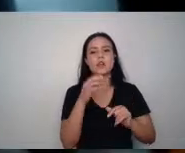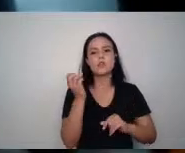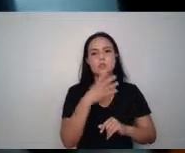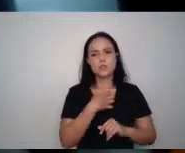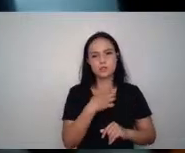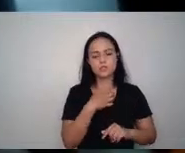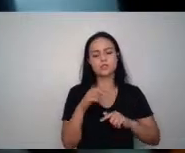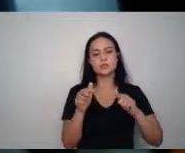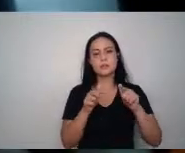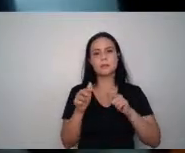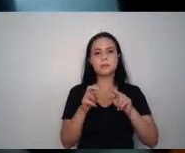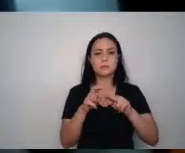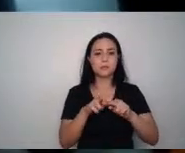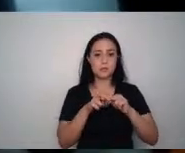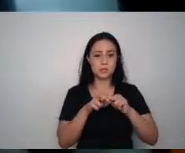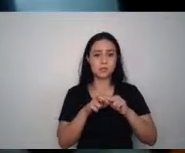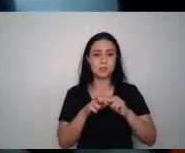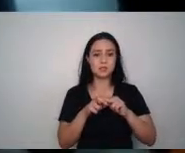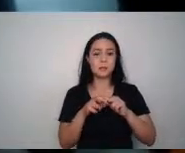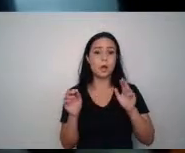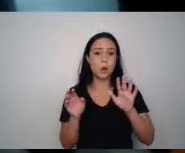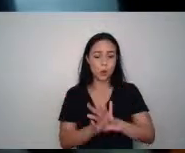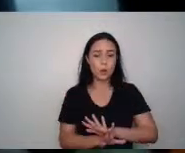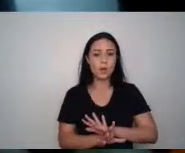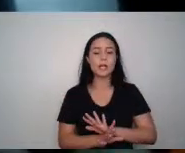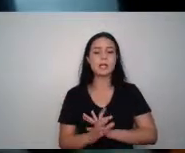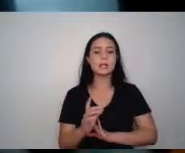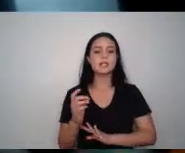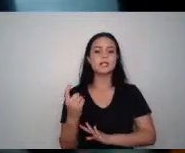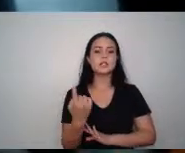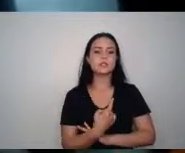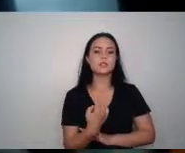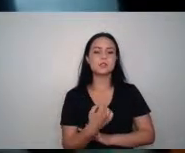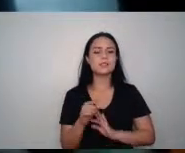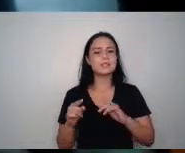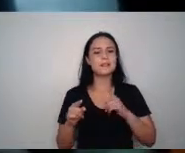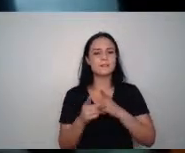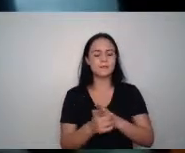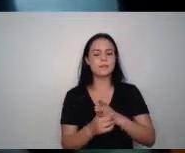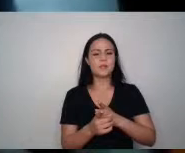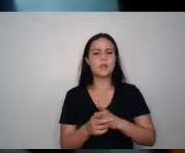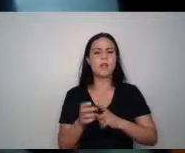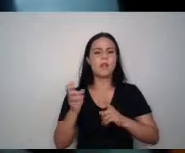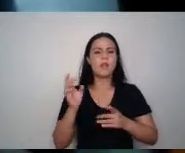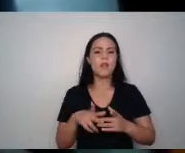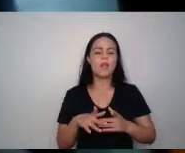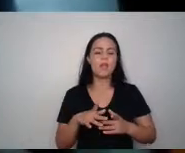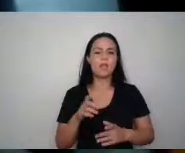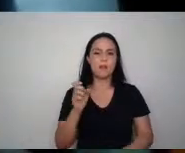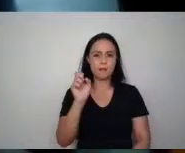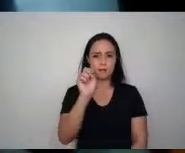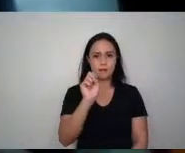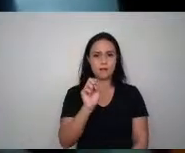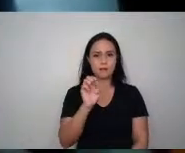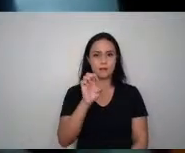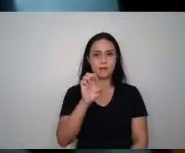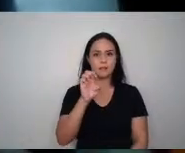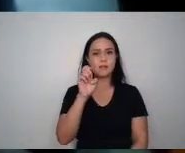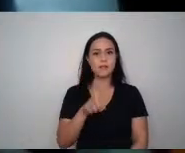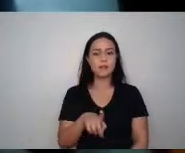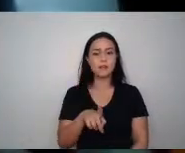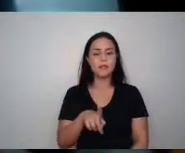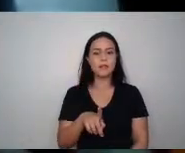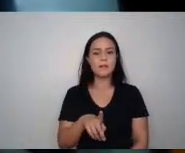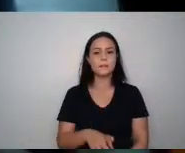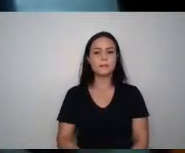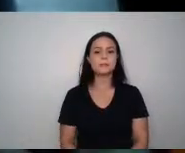roles and work for these new ways of providing work. And to conclude, the current challenge that